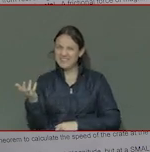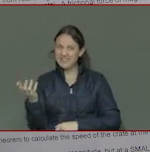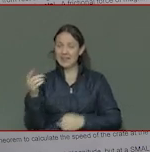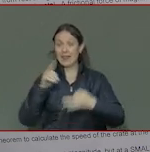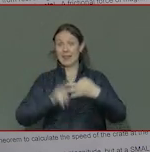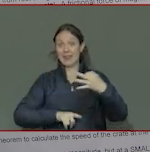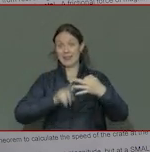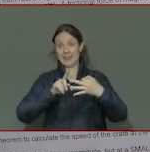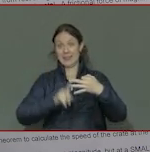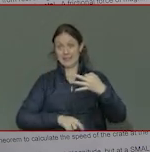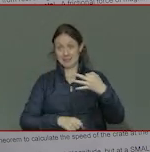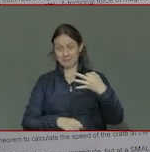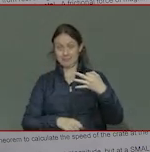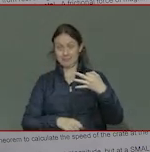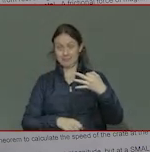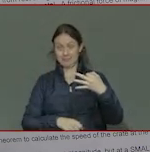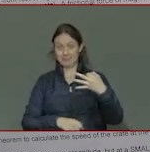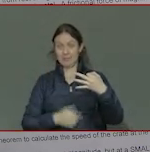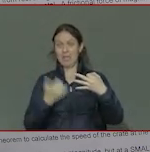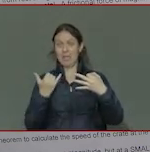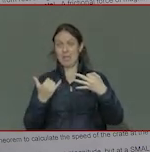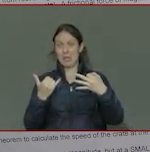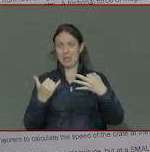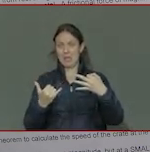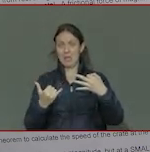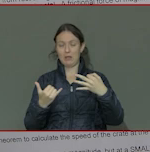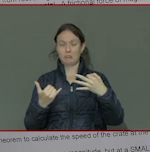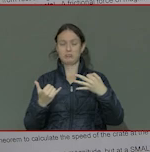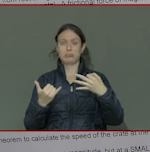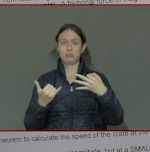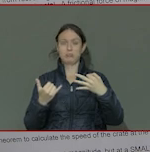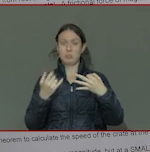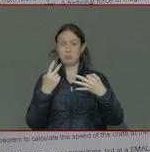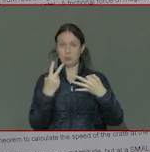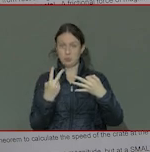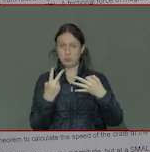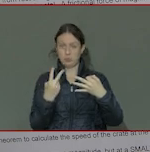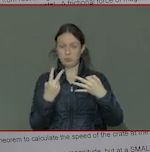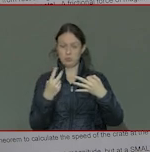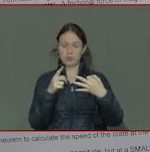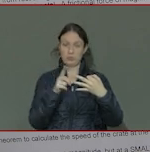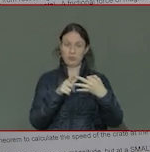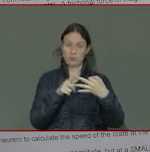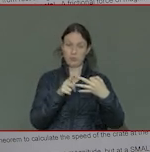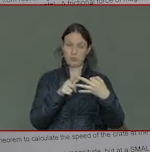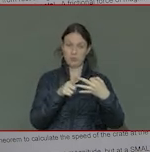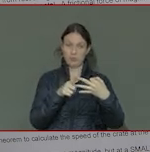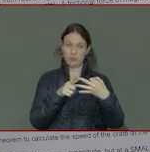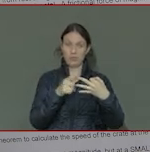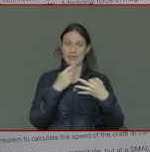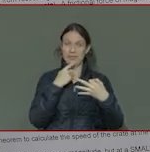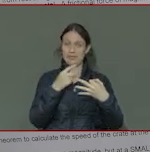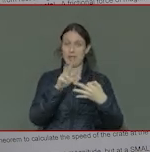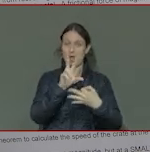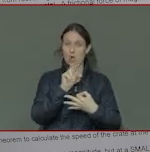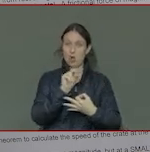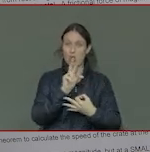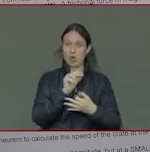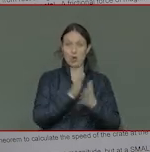of them, but now we're dividing them in 2 parts. There's the part with no